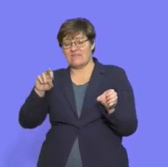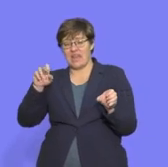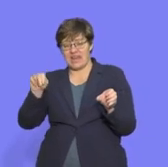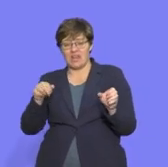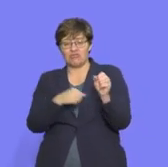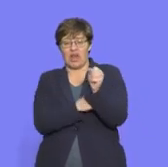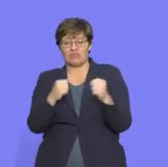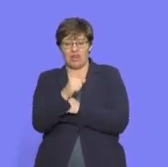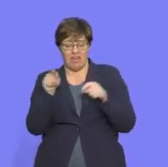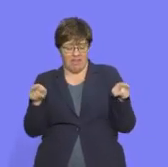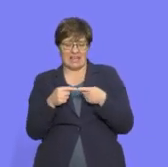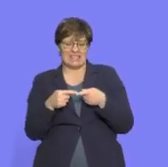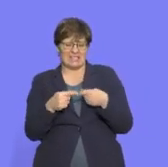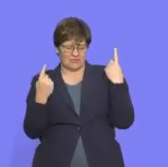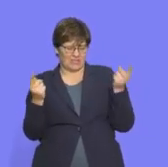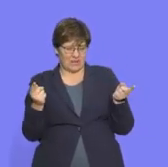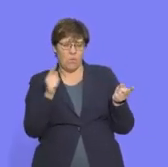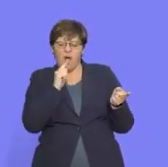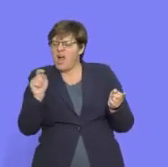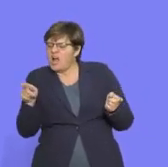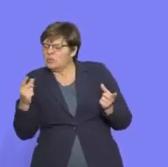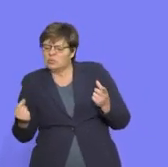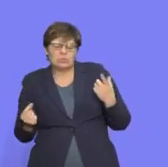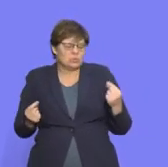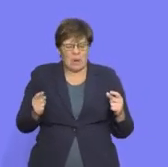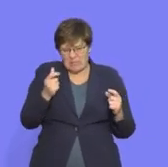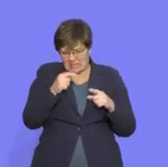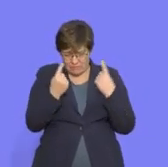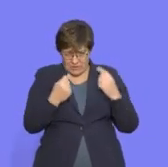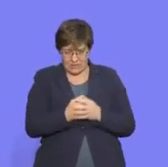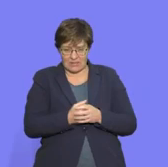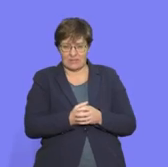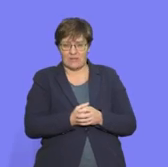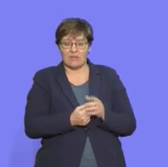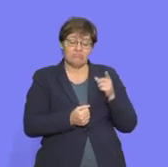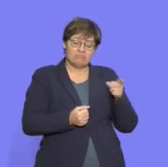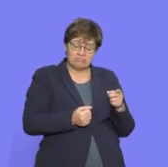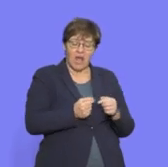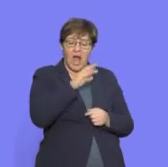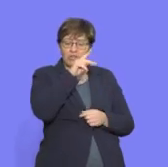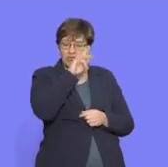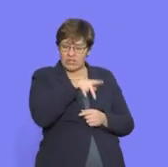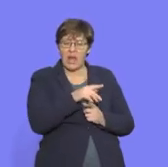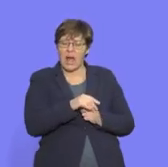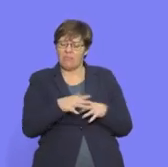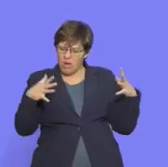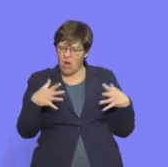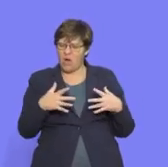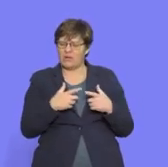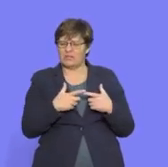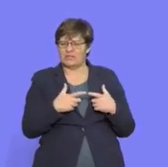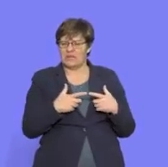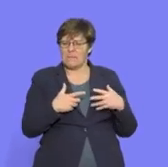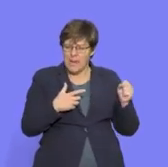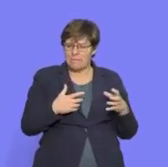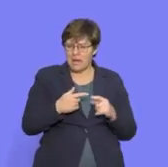they do things slightly more. Have a look, an artery's got a lot of muscle because it's got a pump, and the veins, they've